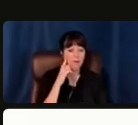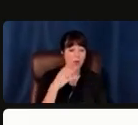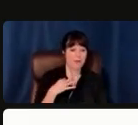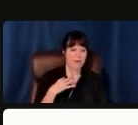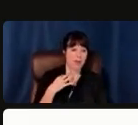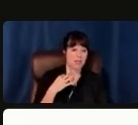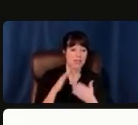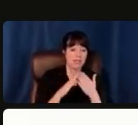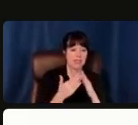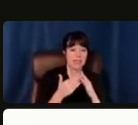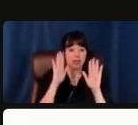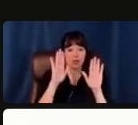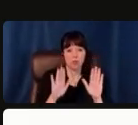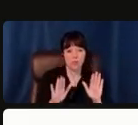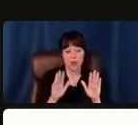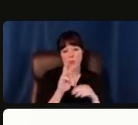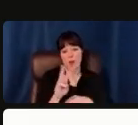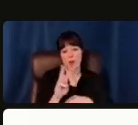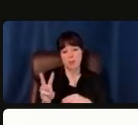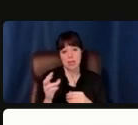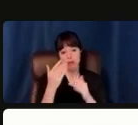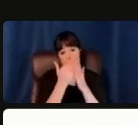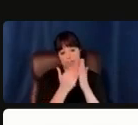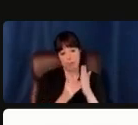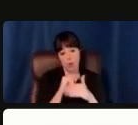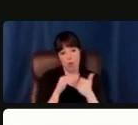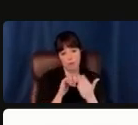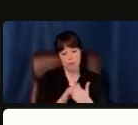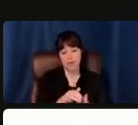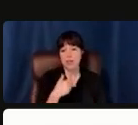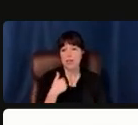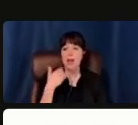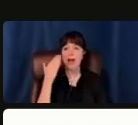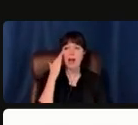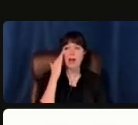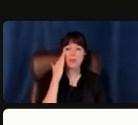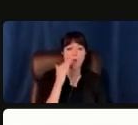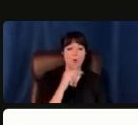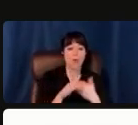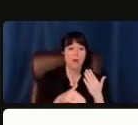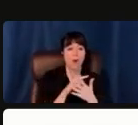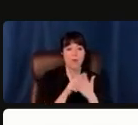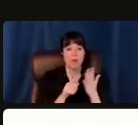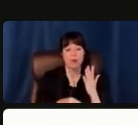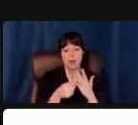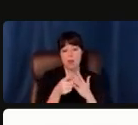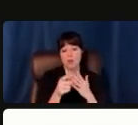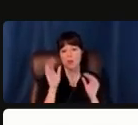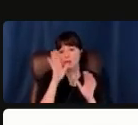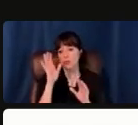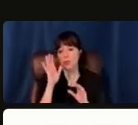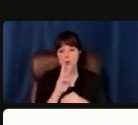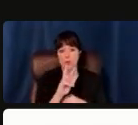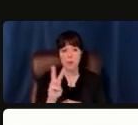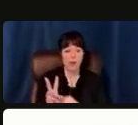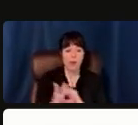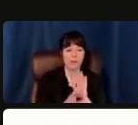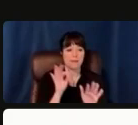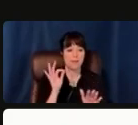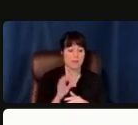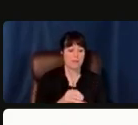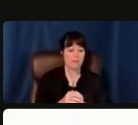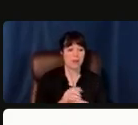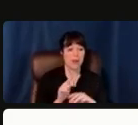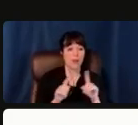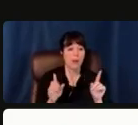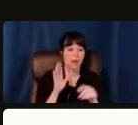great website that has all those things together. I know that all of these things, you could search around the web and find them,